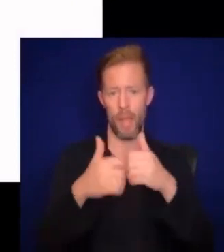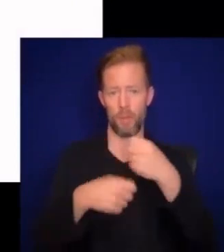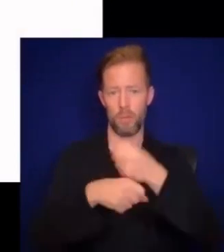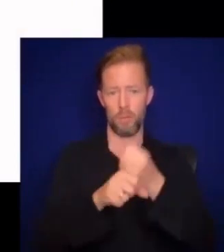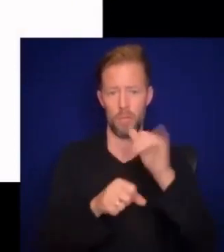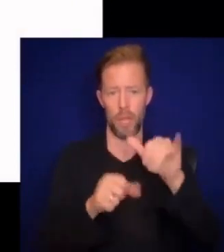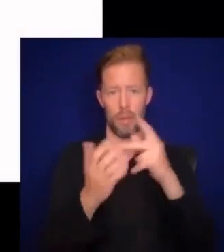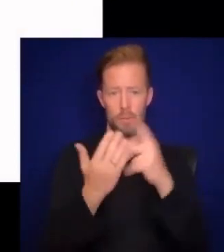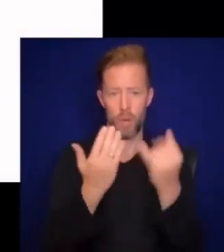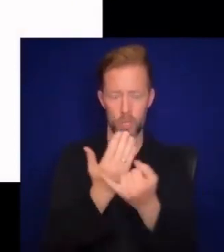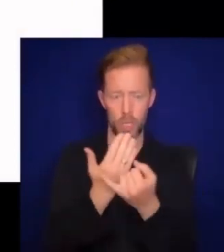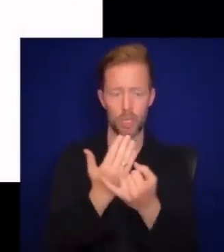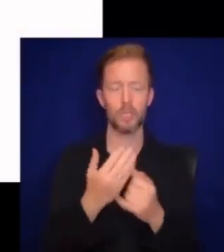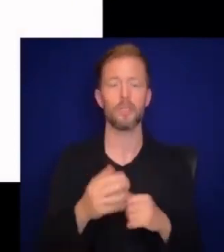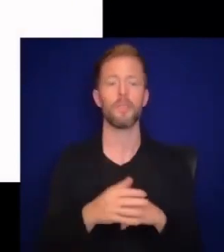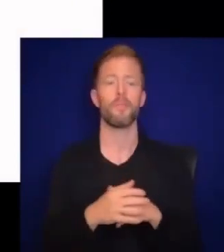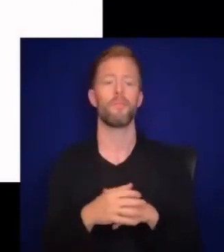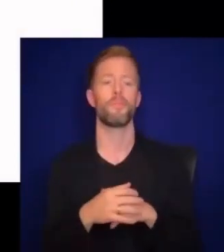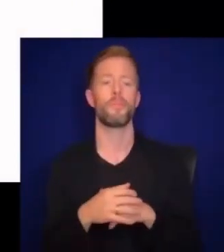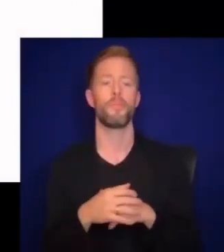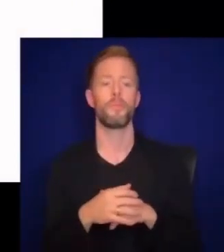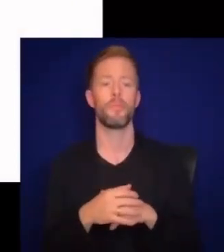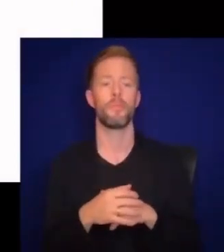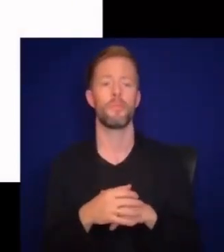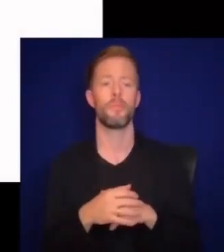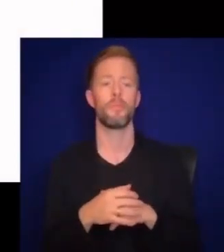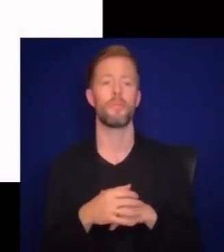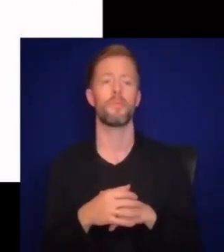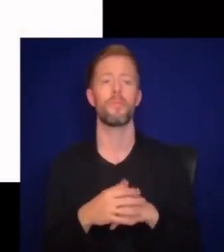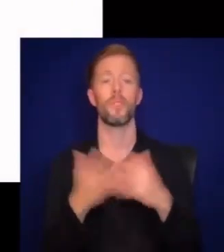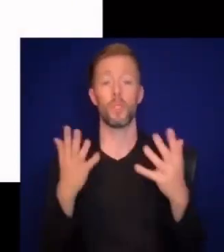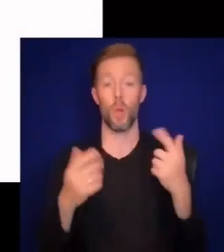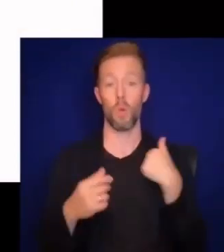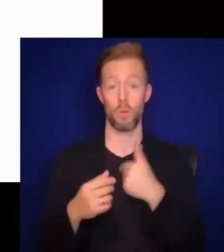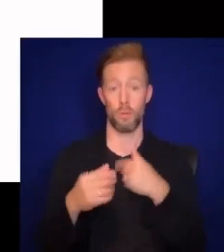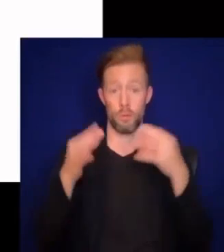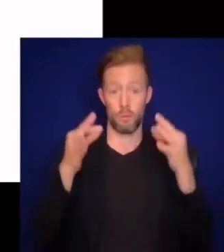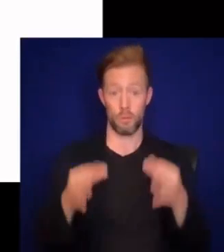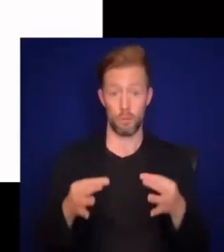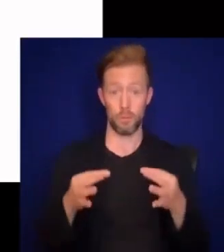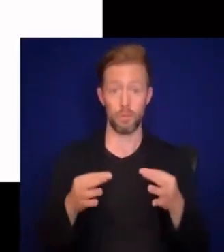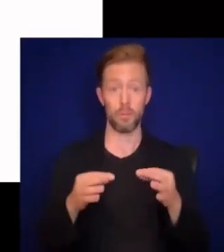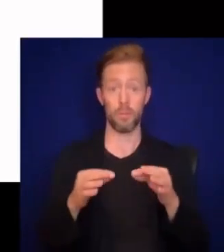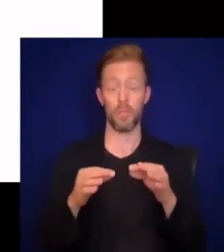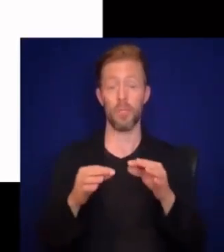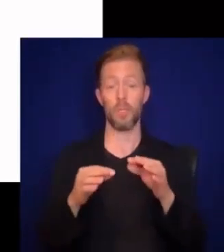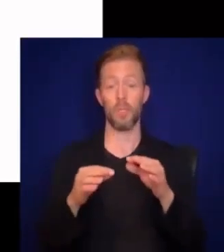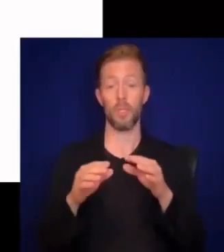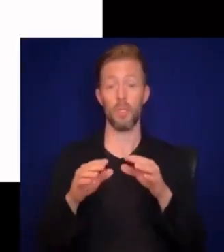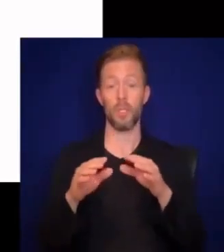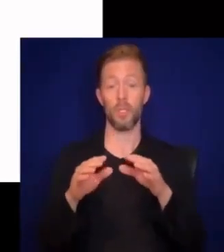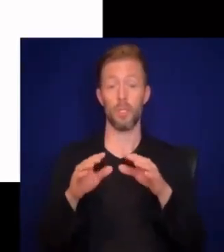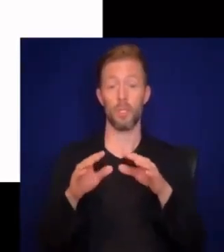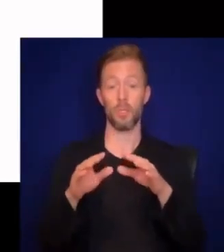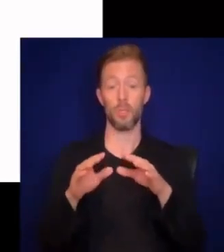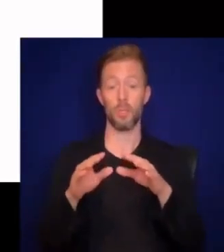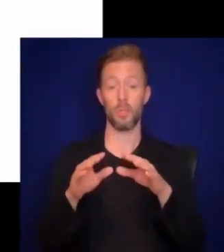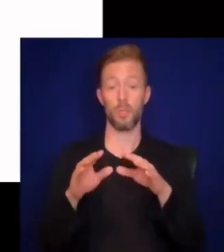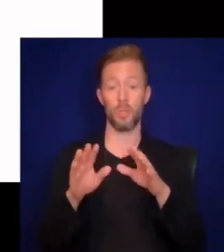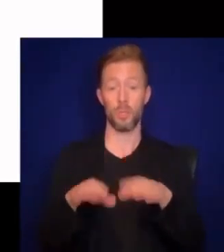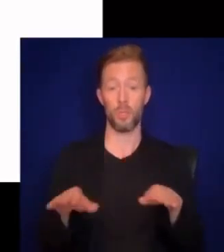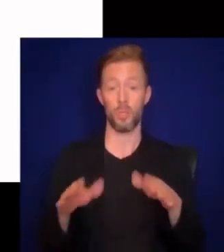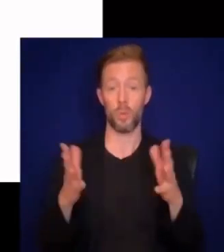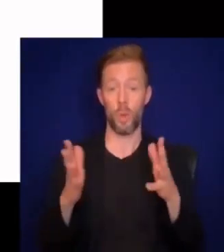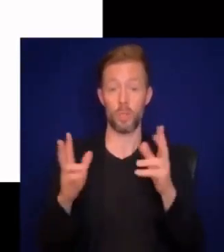to create these projects. And so we decide with the children what the topic is.